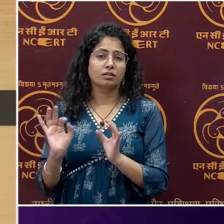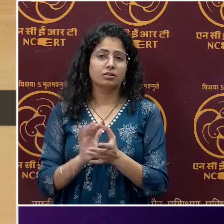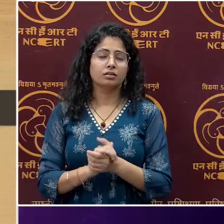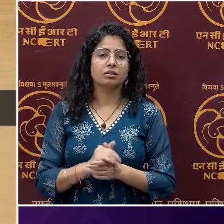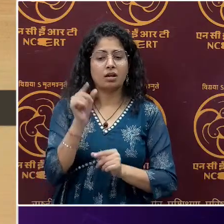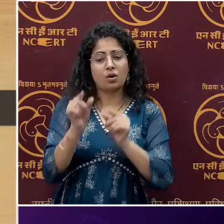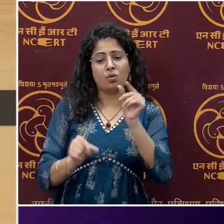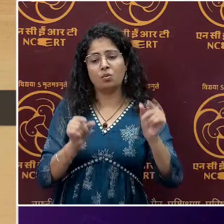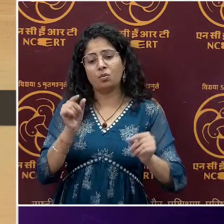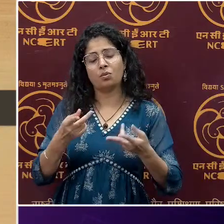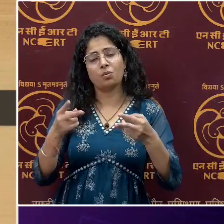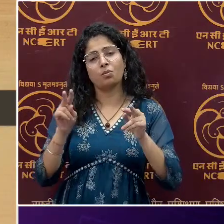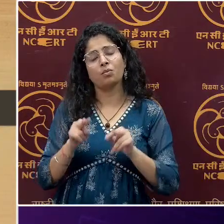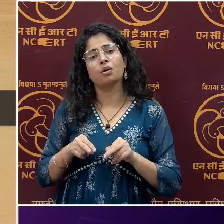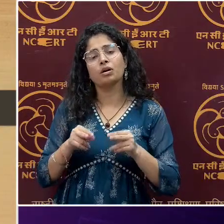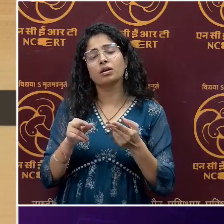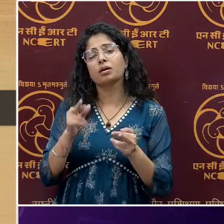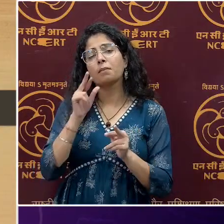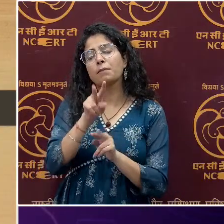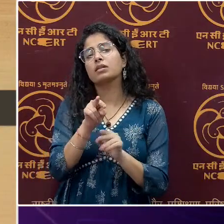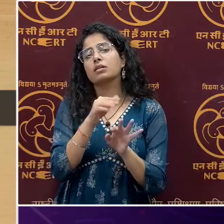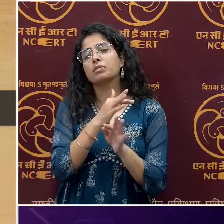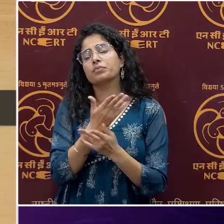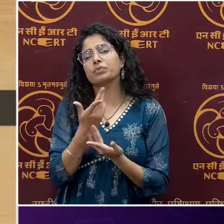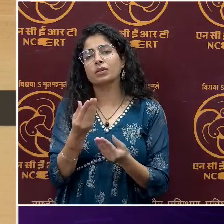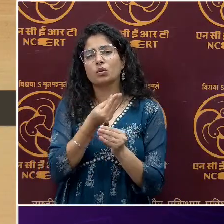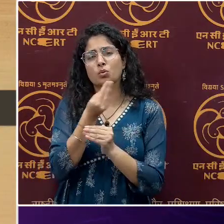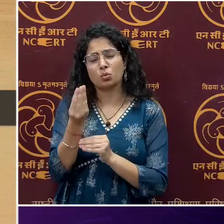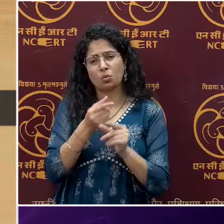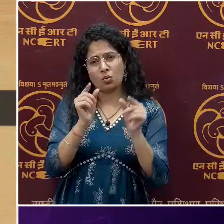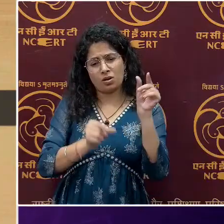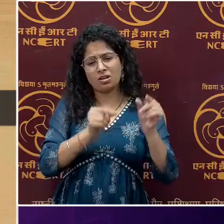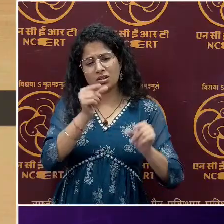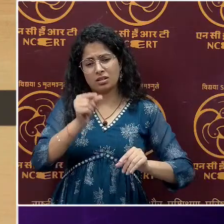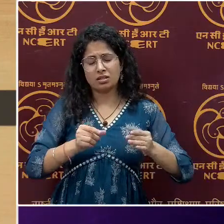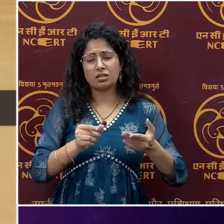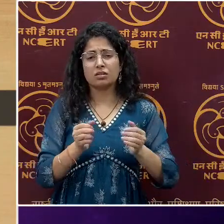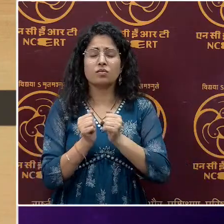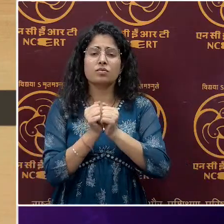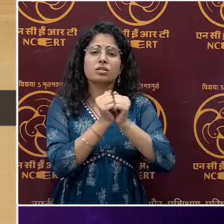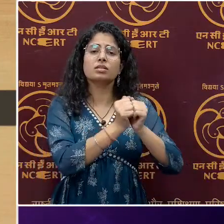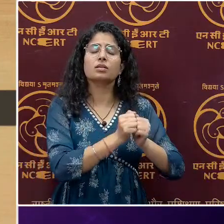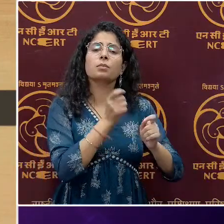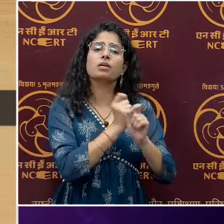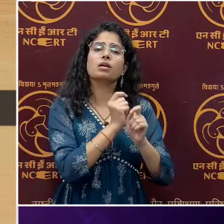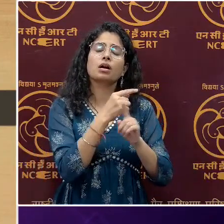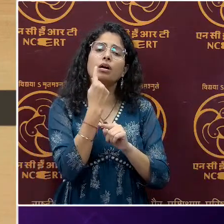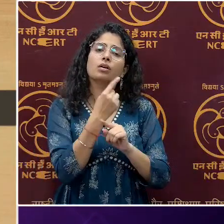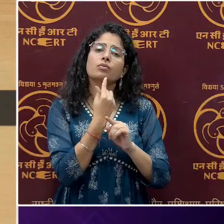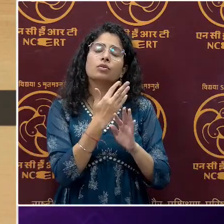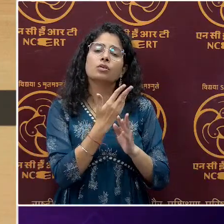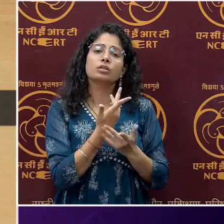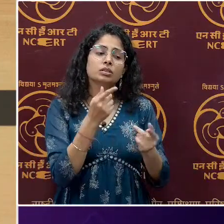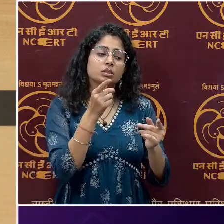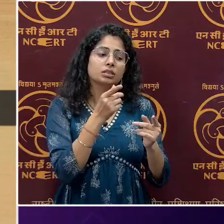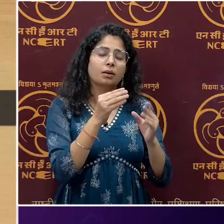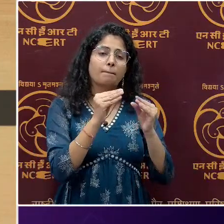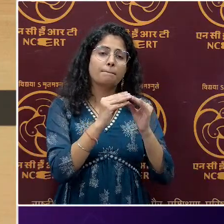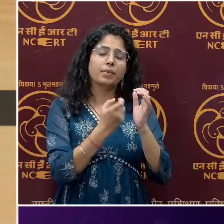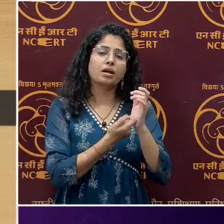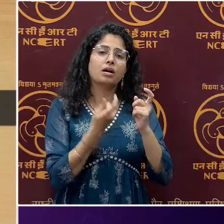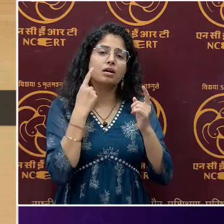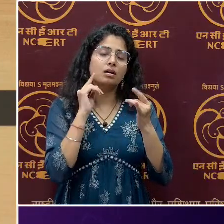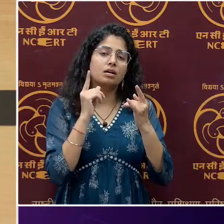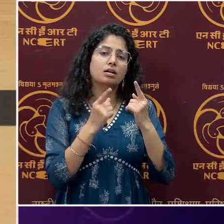people back. Why our people back? It means there are few Indians who are working with the Britishers, and they are working against our